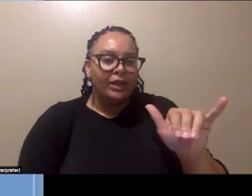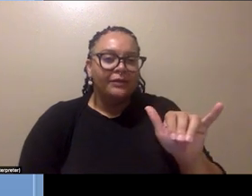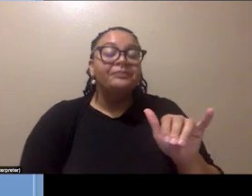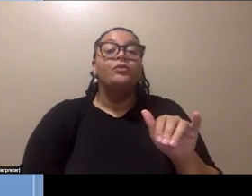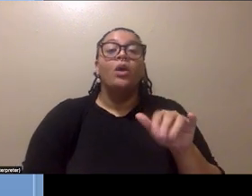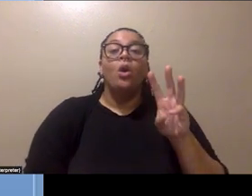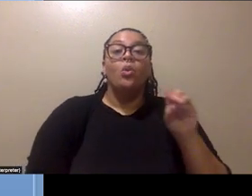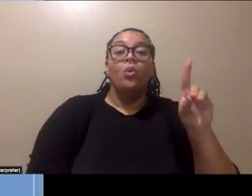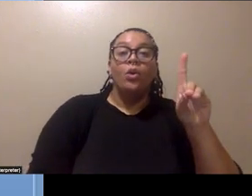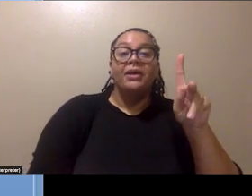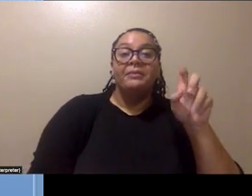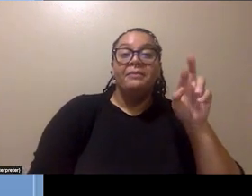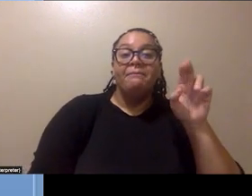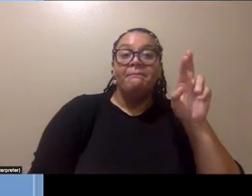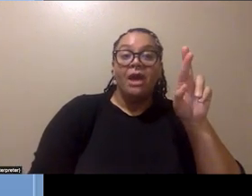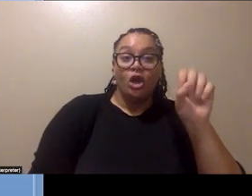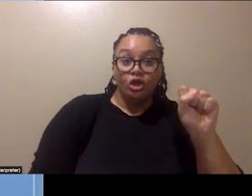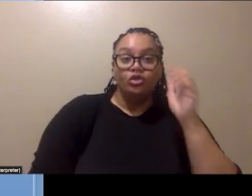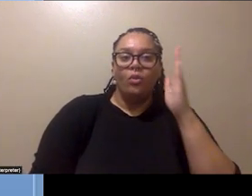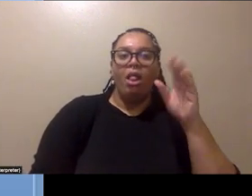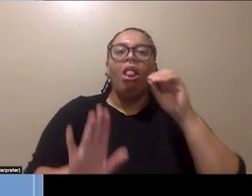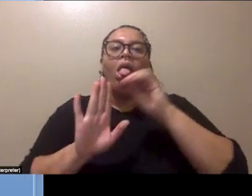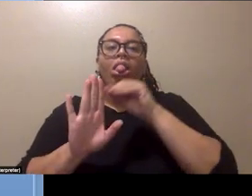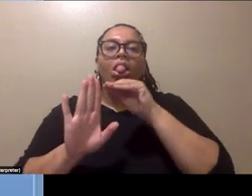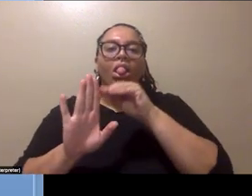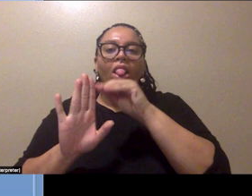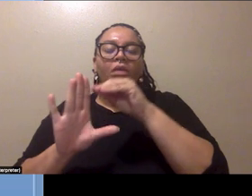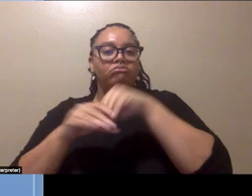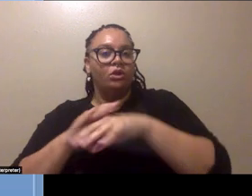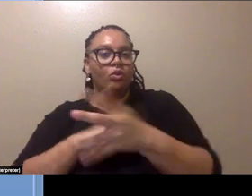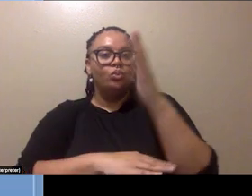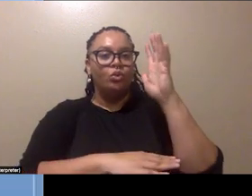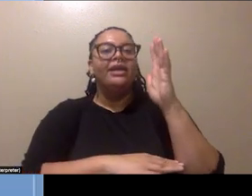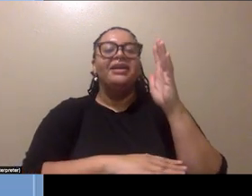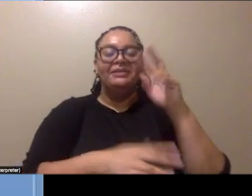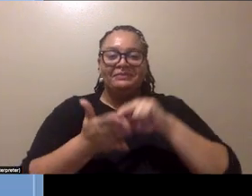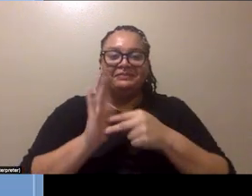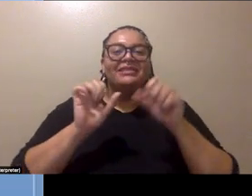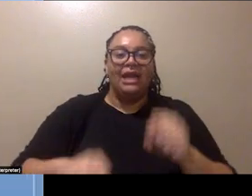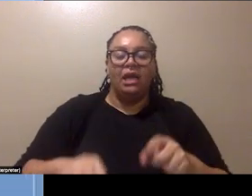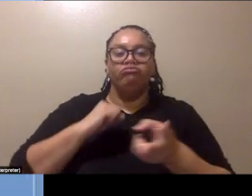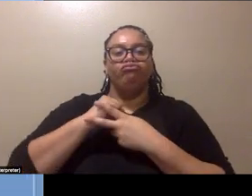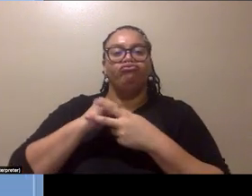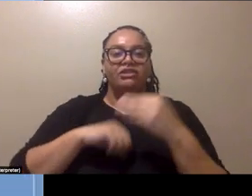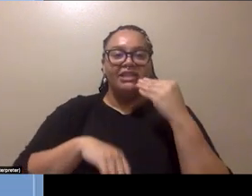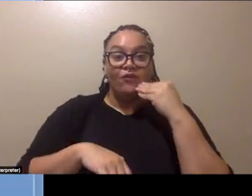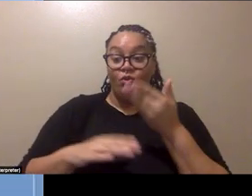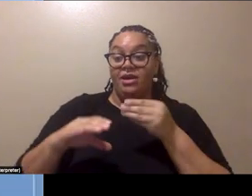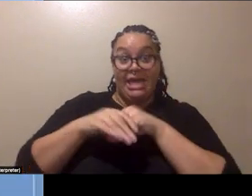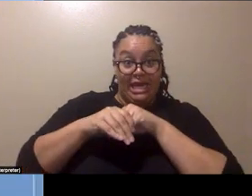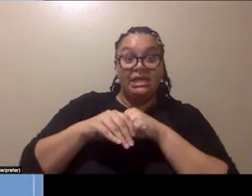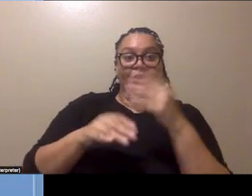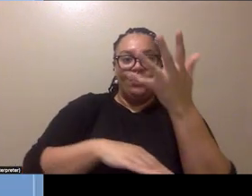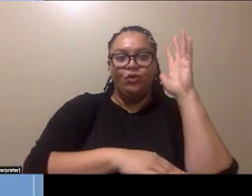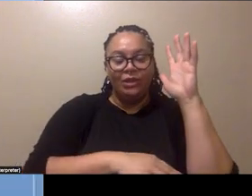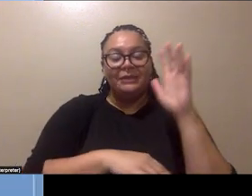acorn woodpeckers will peck holes in trees. And then in the fall, they'll collect acorns and store them. And they'll store thousands